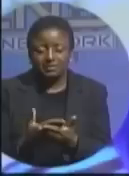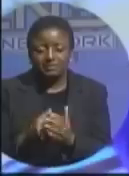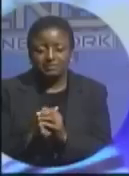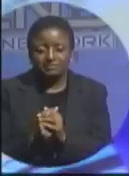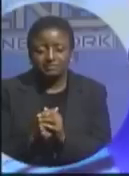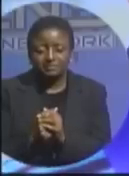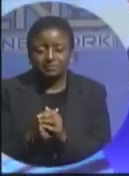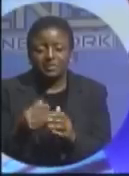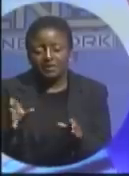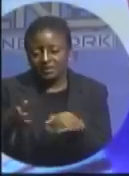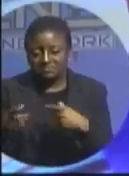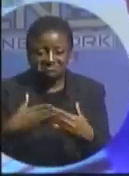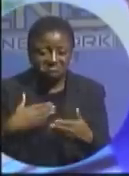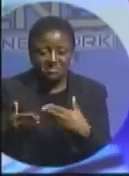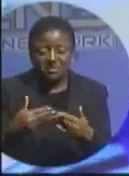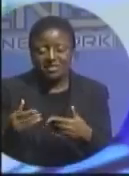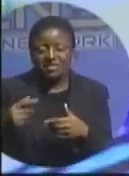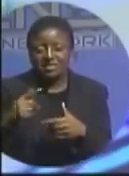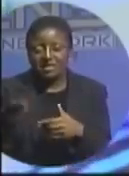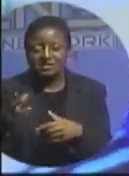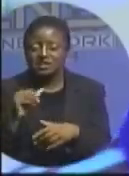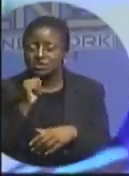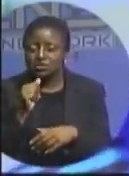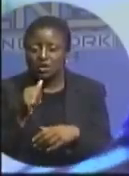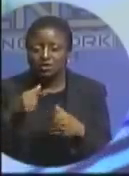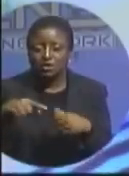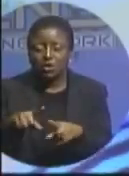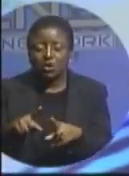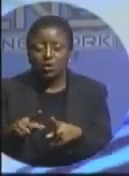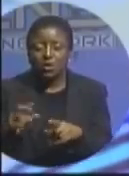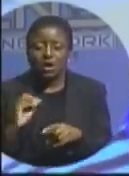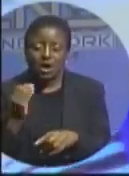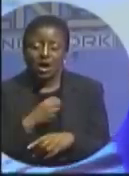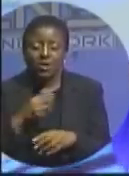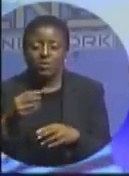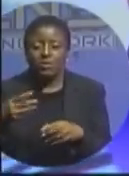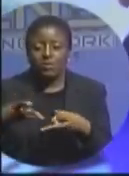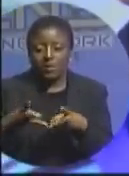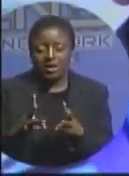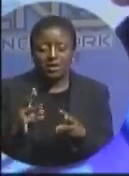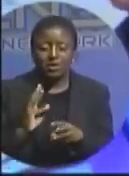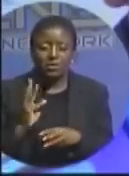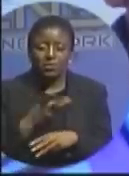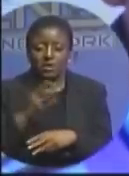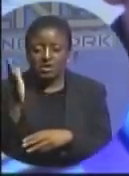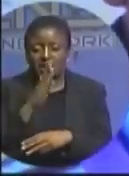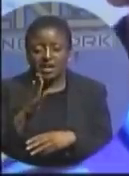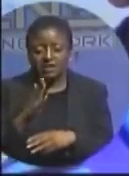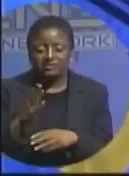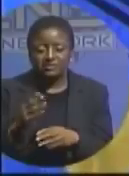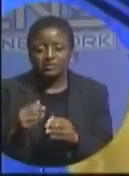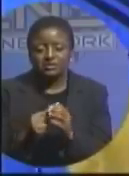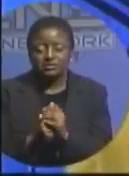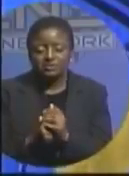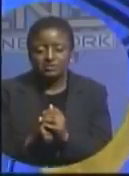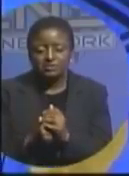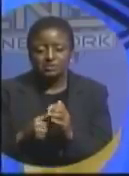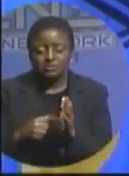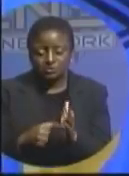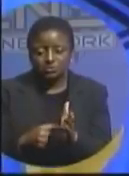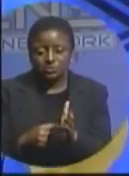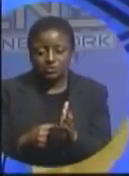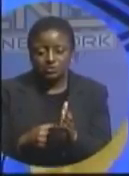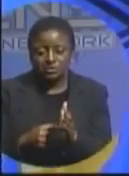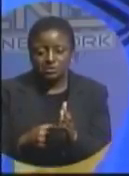down. Even when things didn't go our way, even when the referees was calling against us, we never showed you, like, you know what, this is ours to win. When everybody played